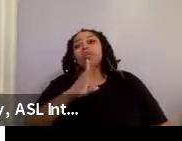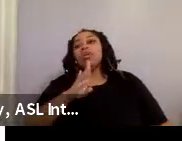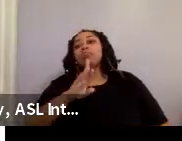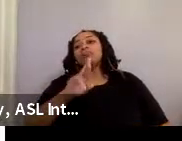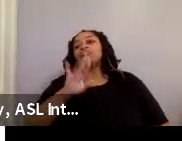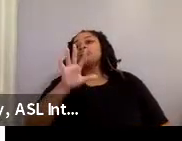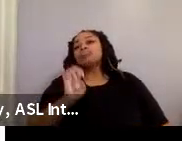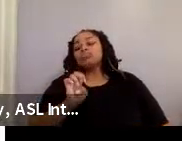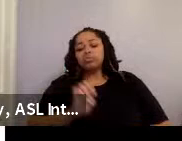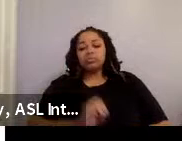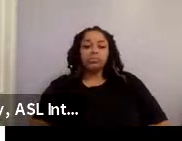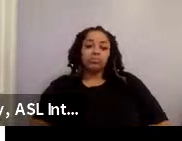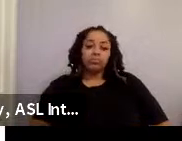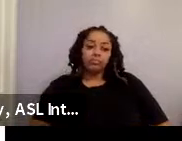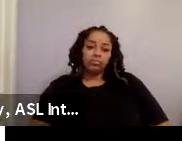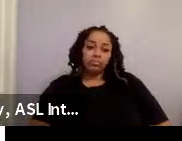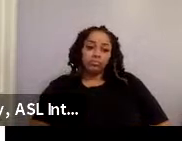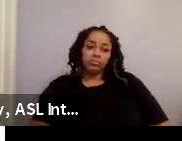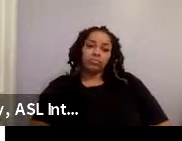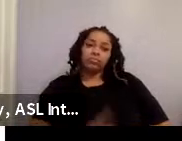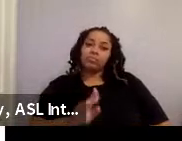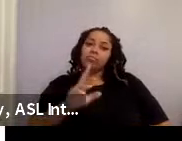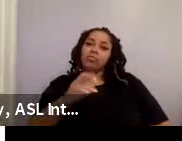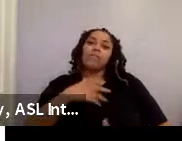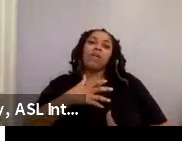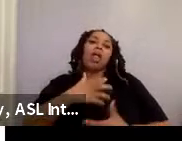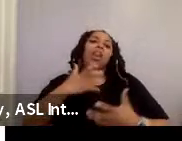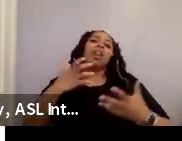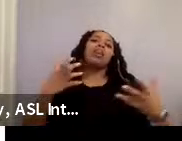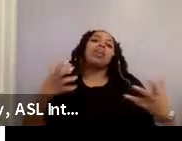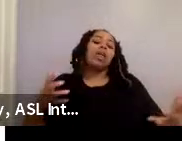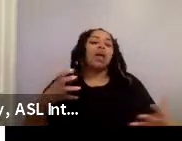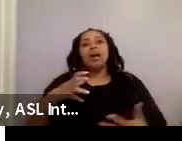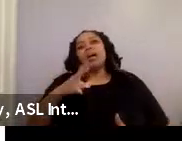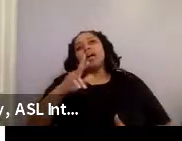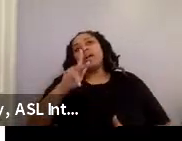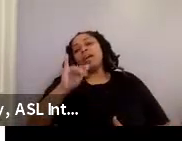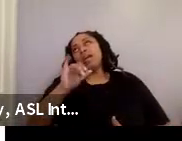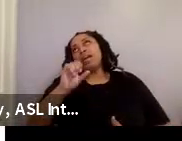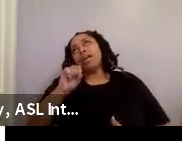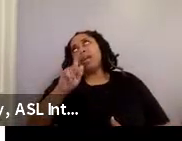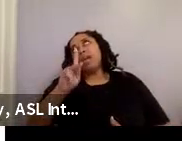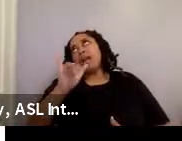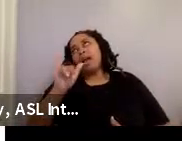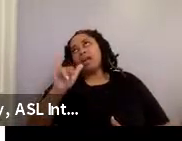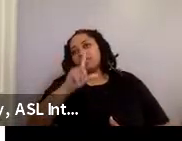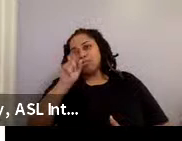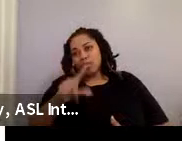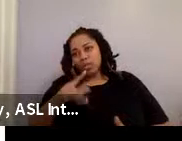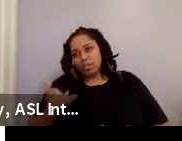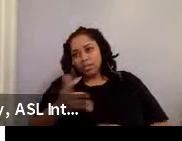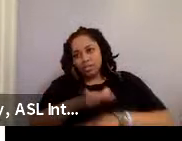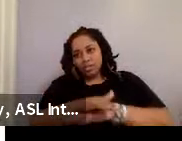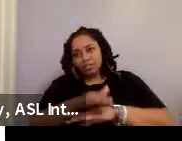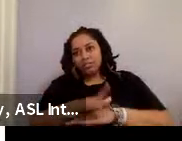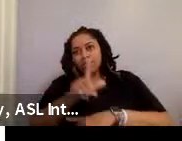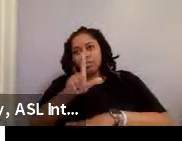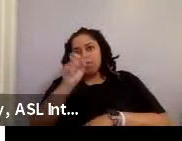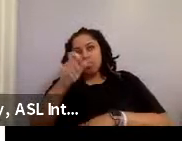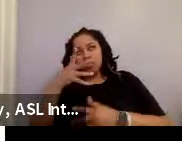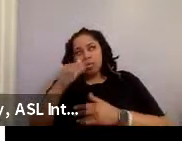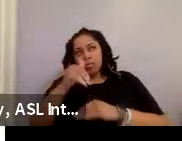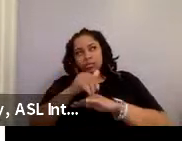Bruce. Bruce, we had a lot of kiosk questions this afternoon. Your question that was